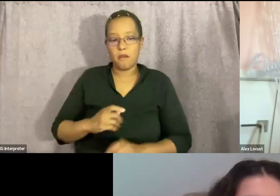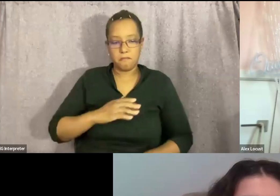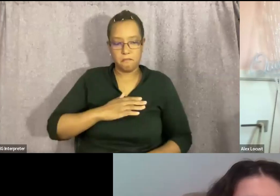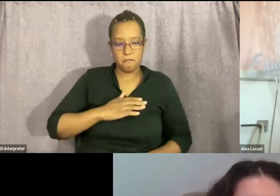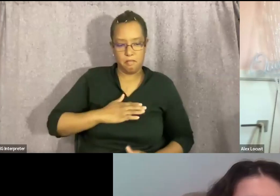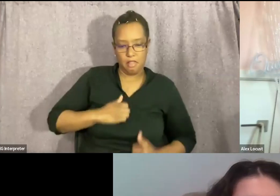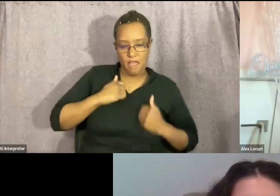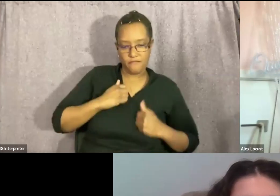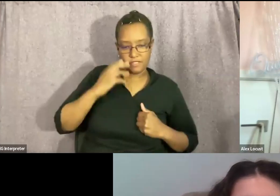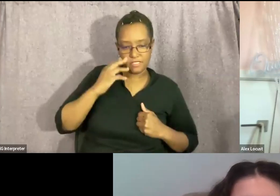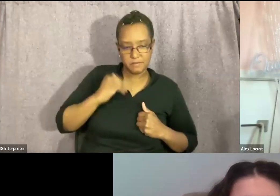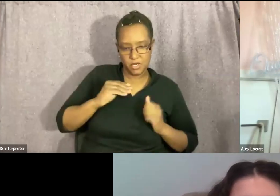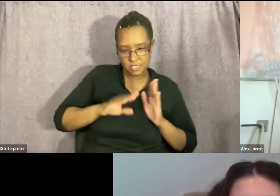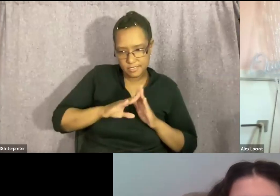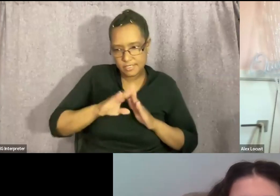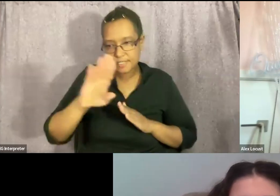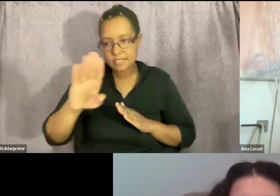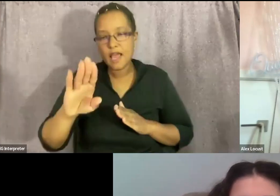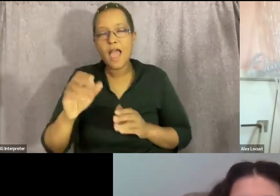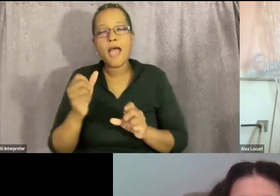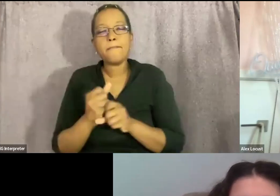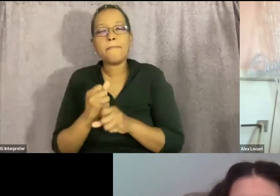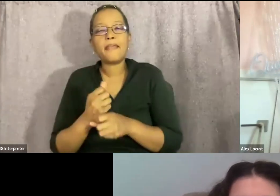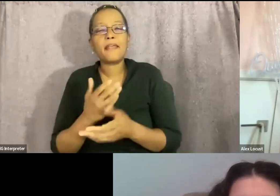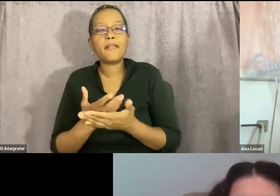community. So I wanted this to be like a really